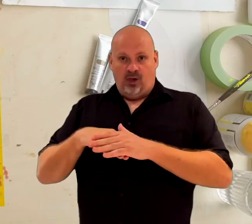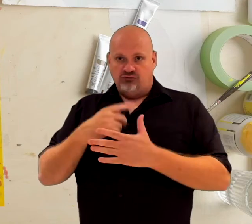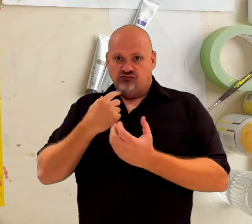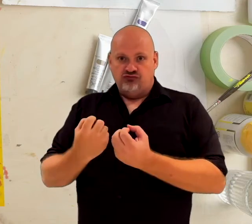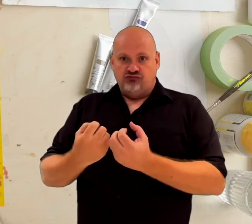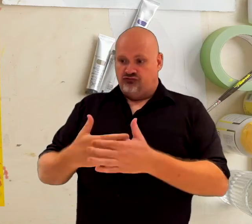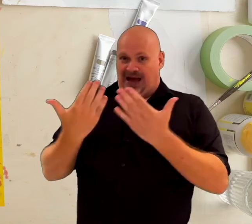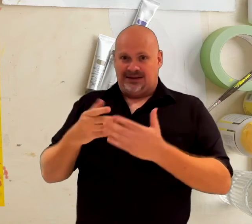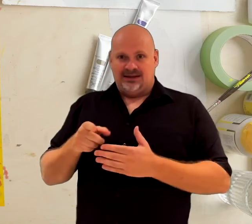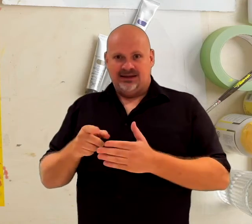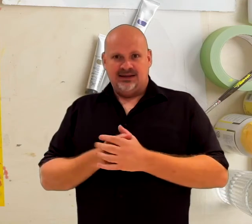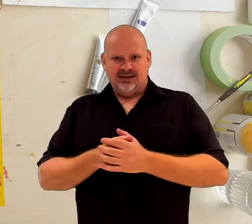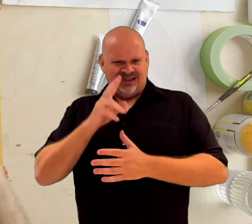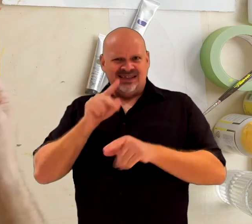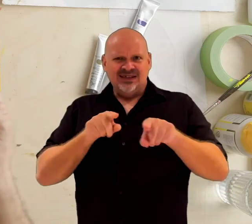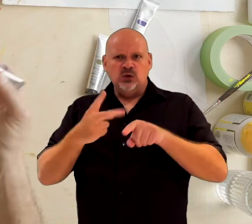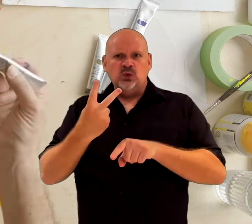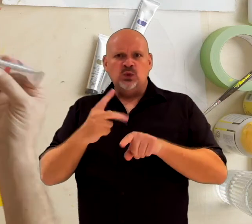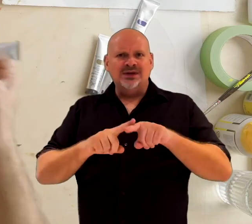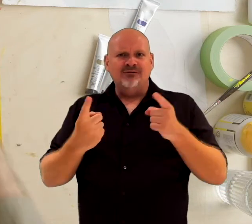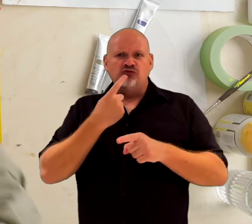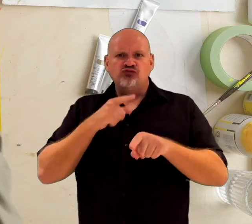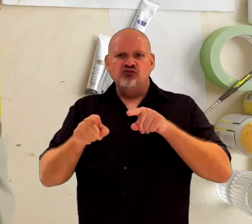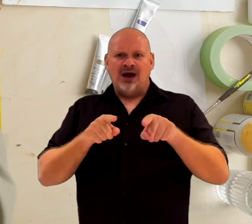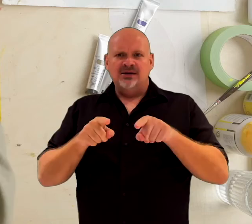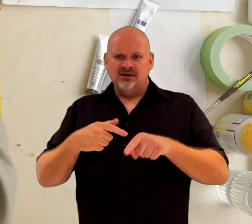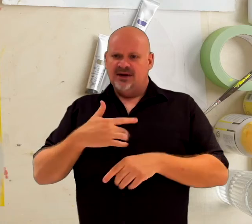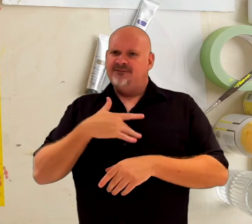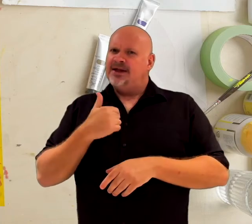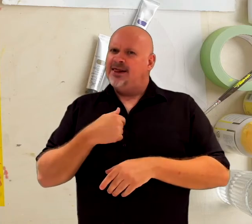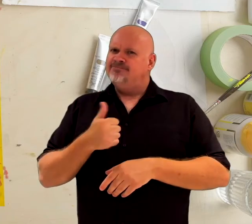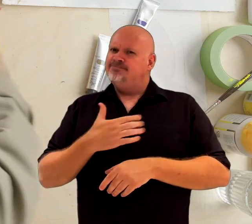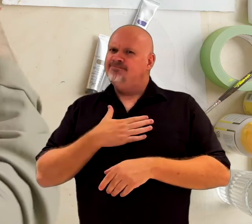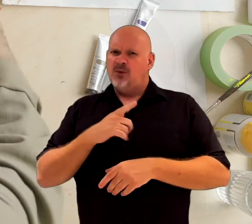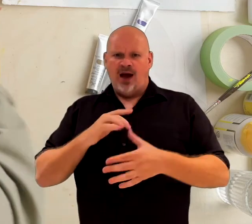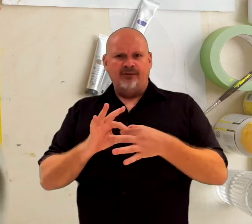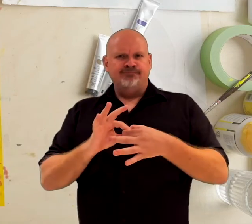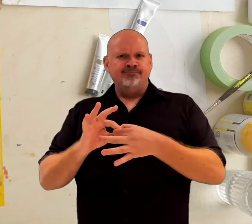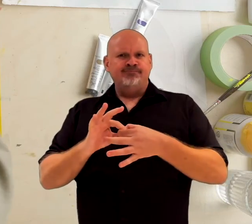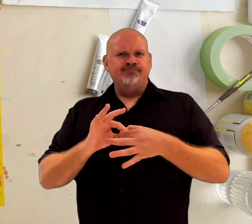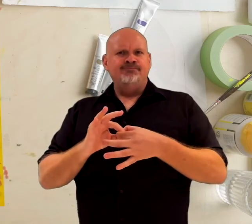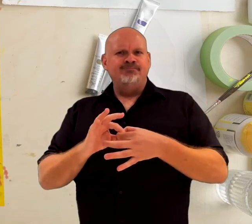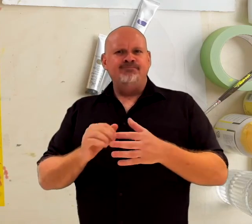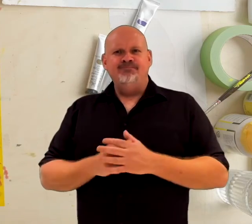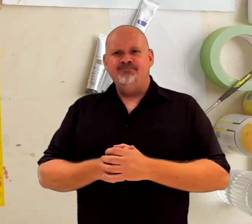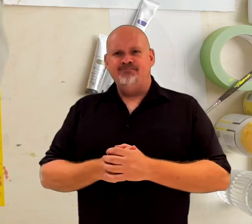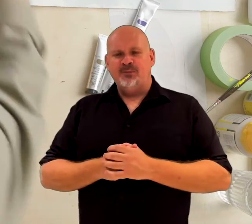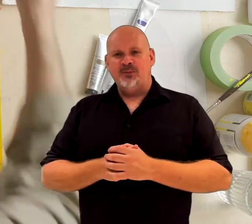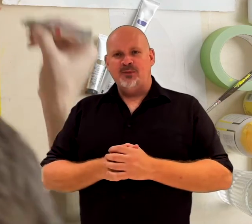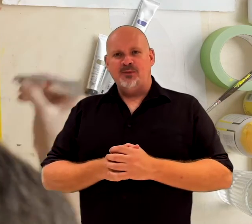one, a naphthol red light. So you can see there are 2 different reds. And I like that because it creates tonality.